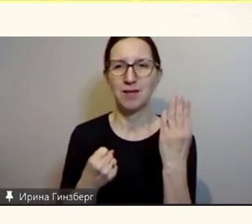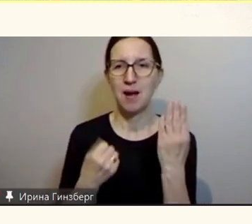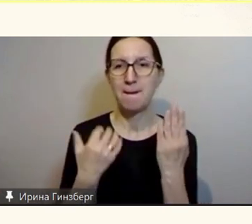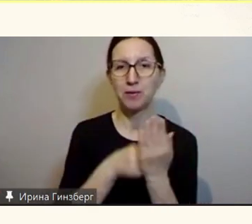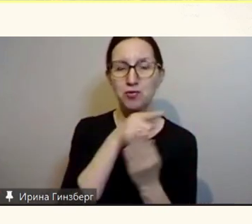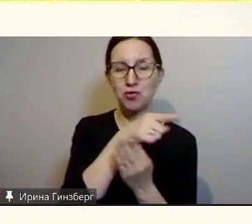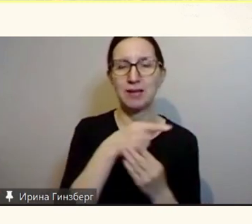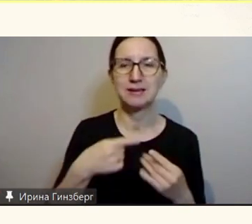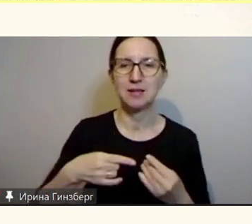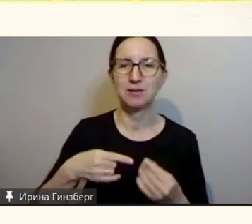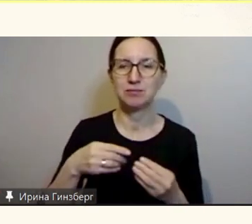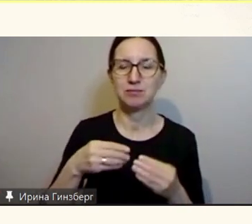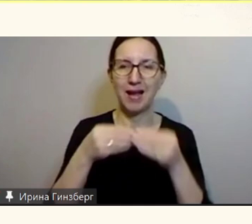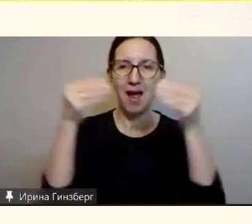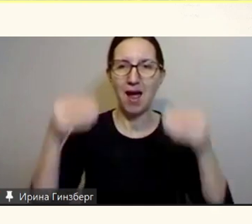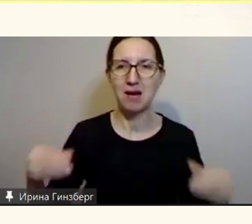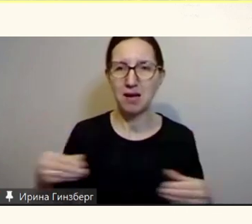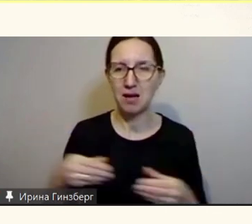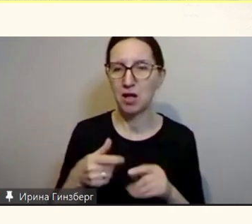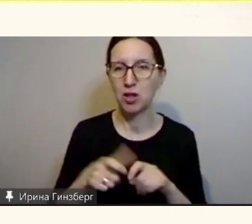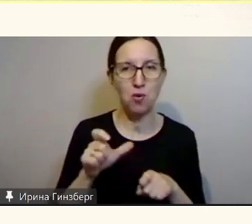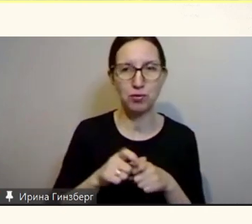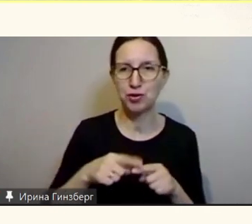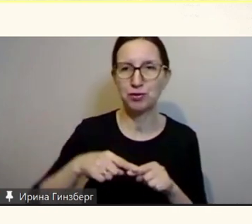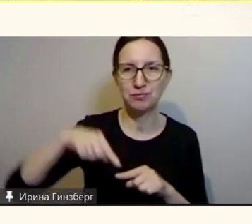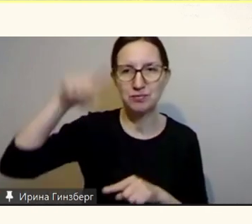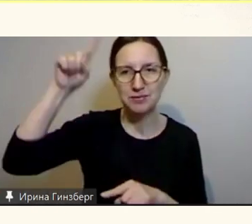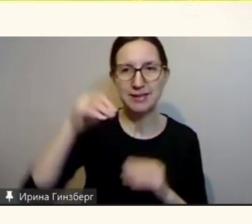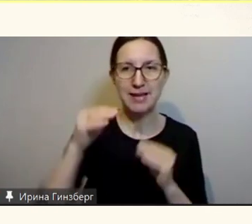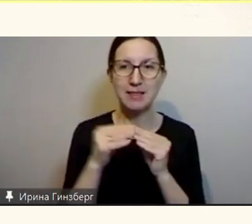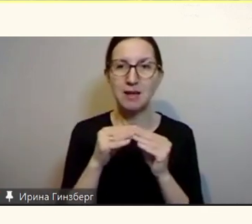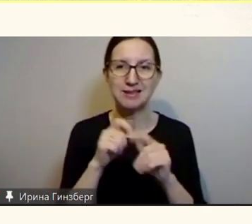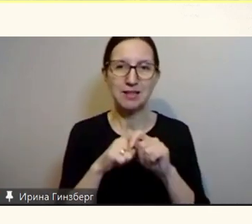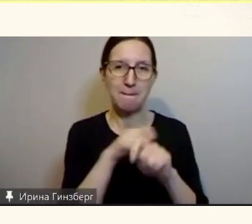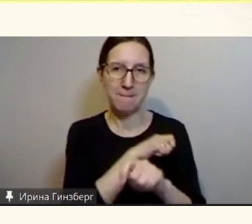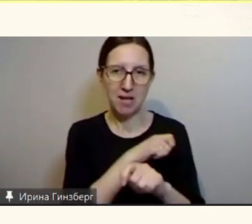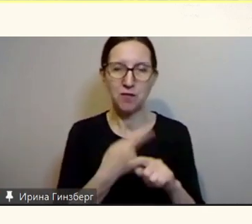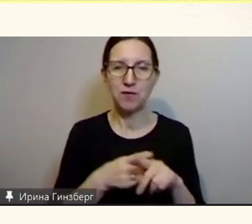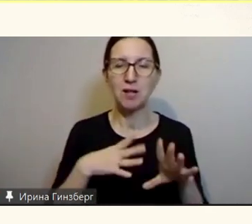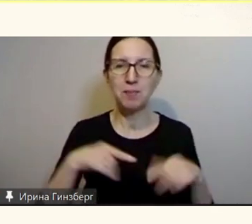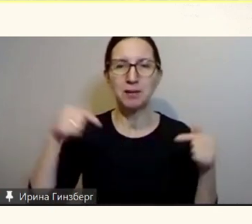We had to adapt to this space because it was so enormous.